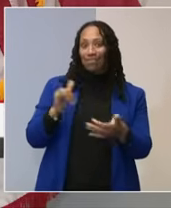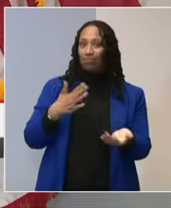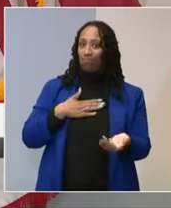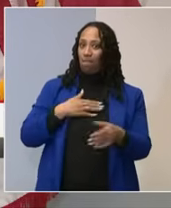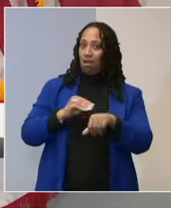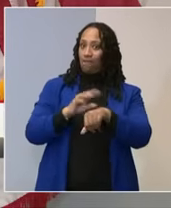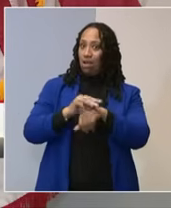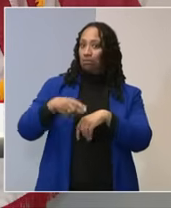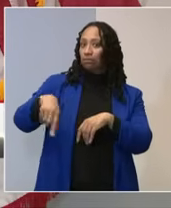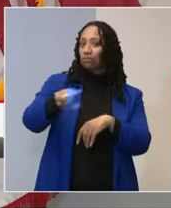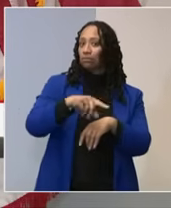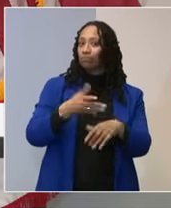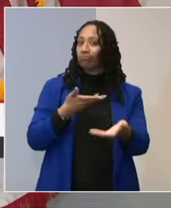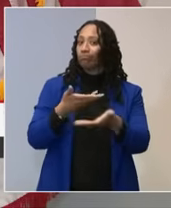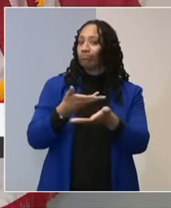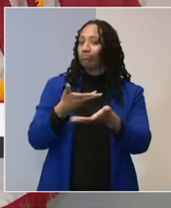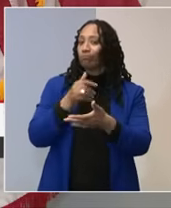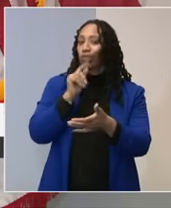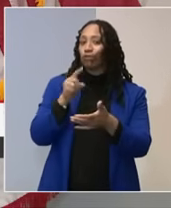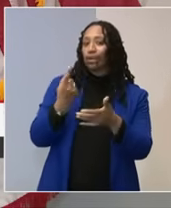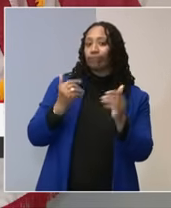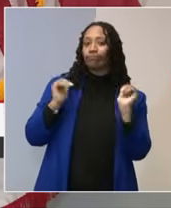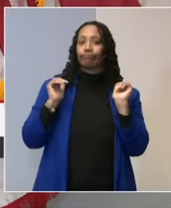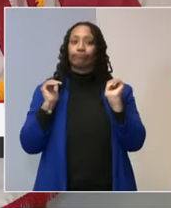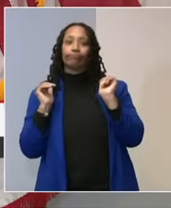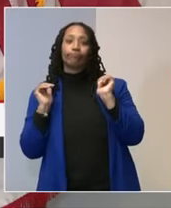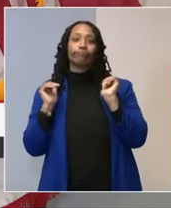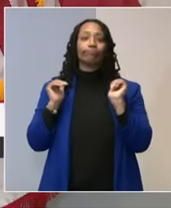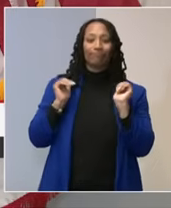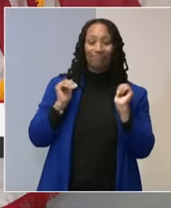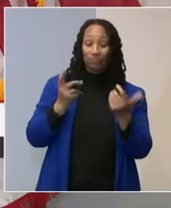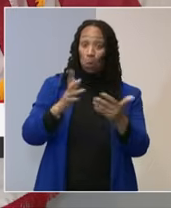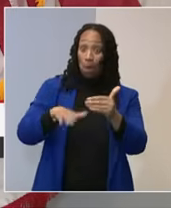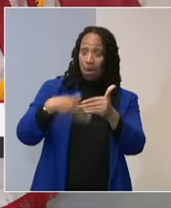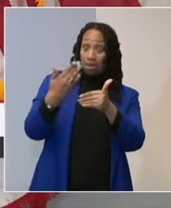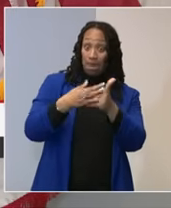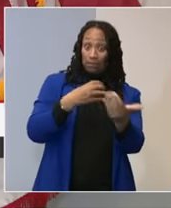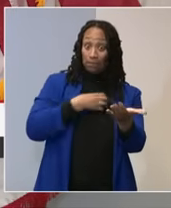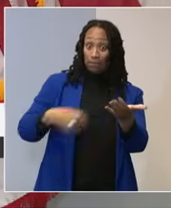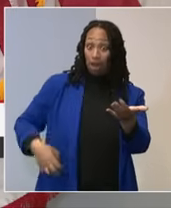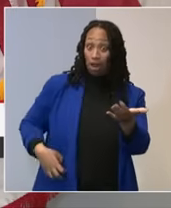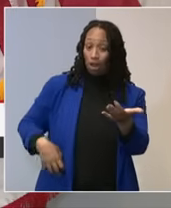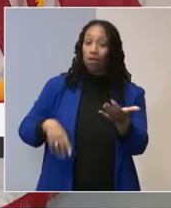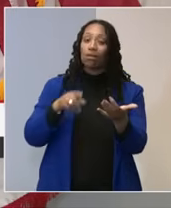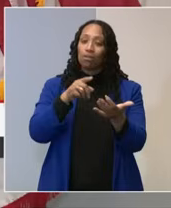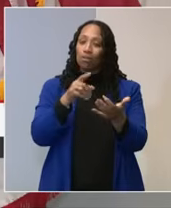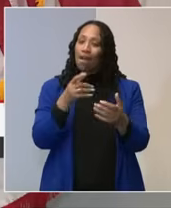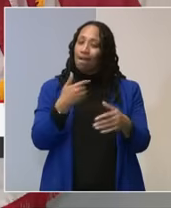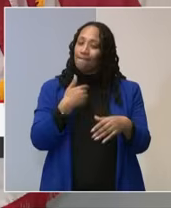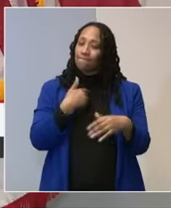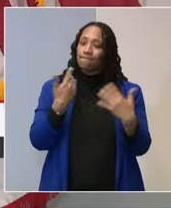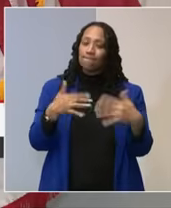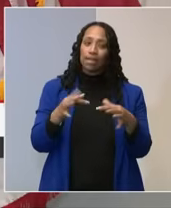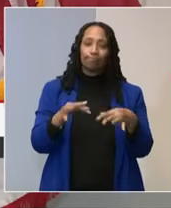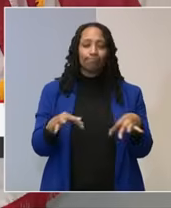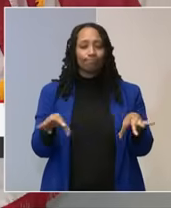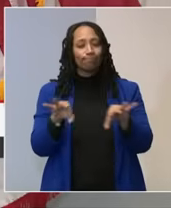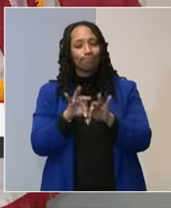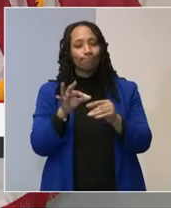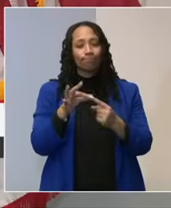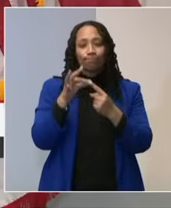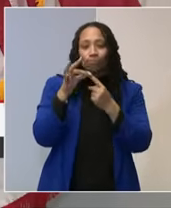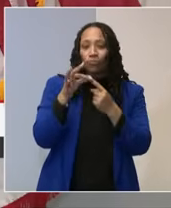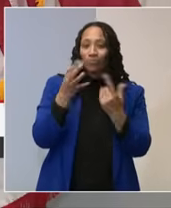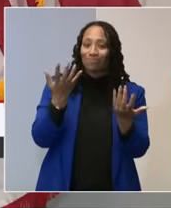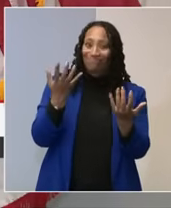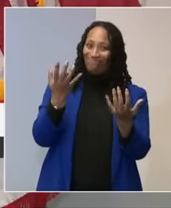is just that the mayor of the district is always going to have a unique relationship with the president and the Congress until